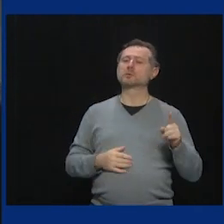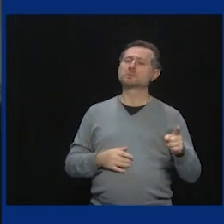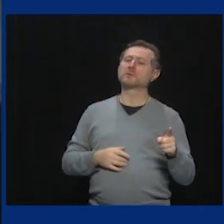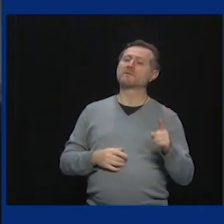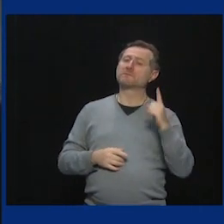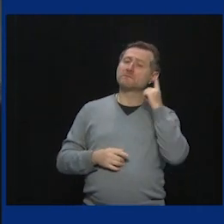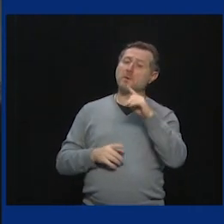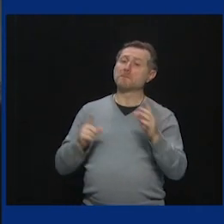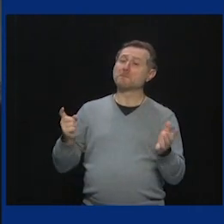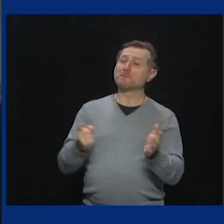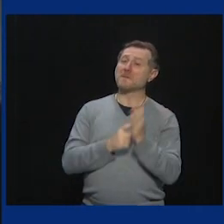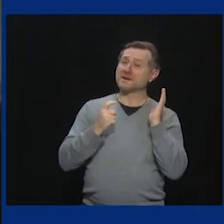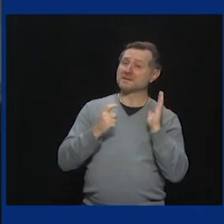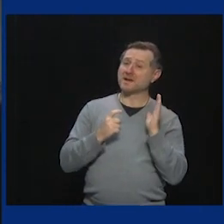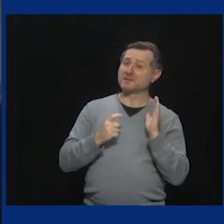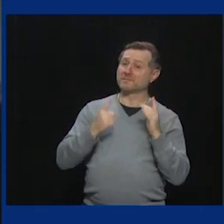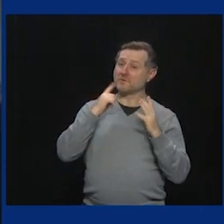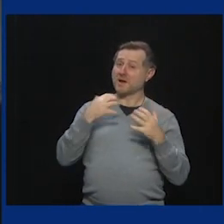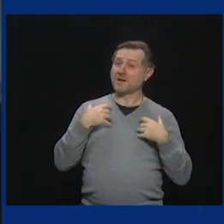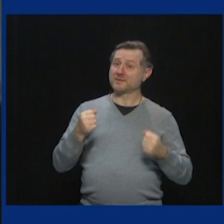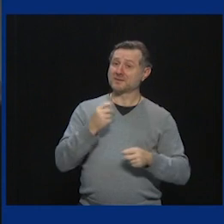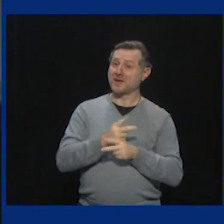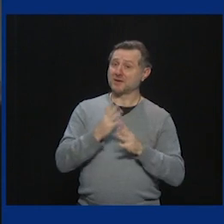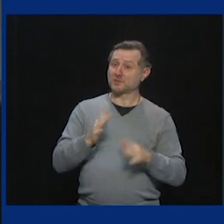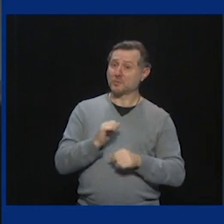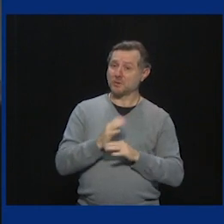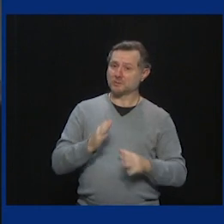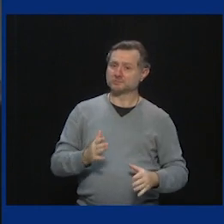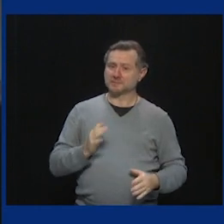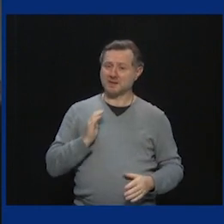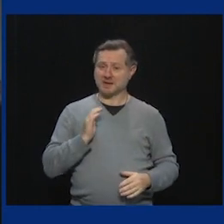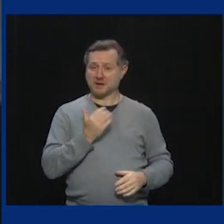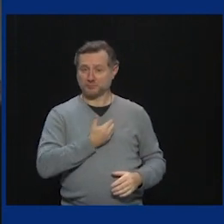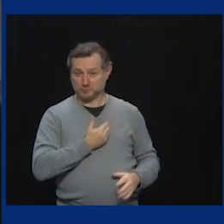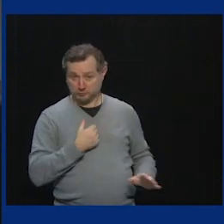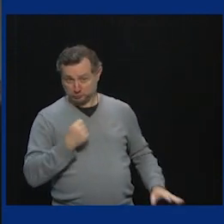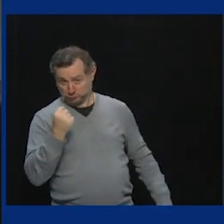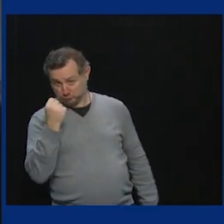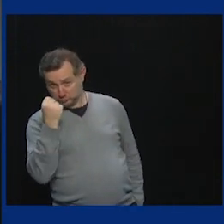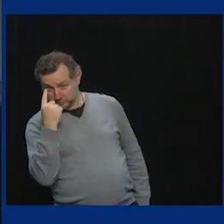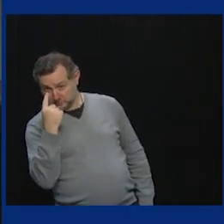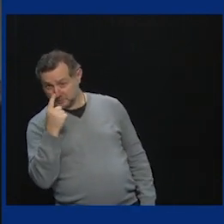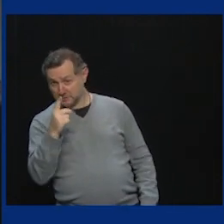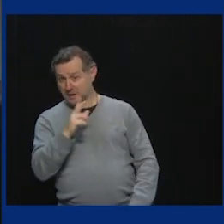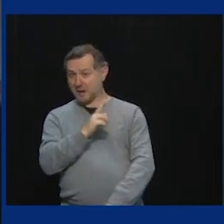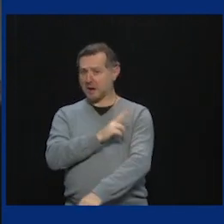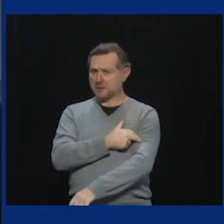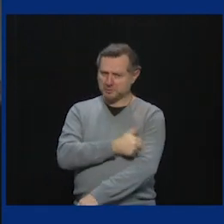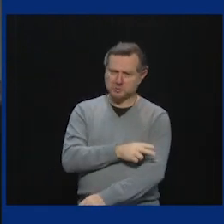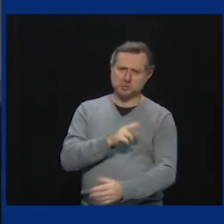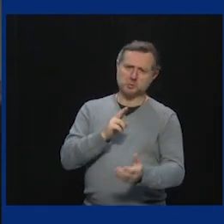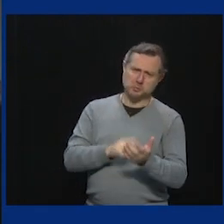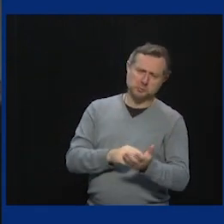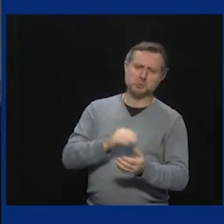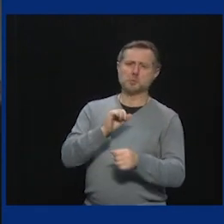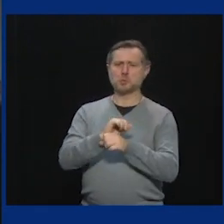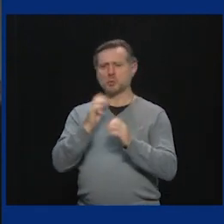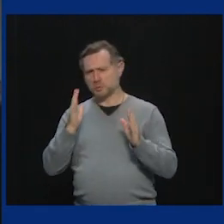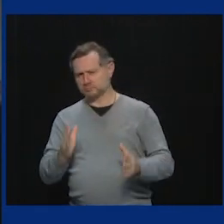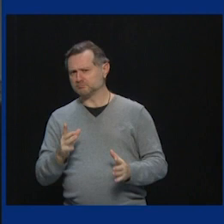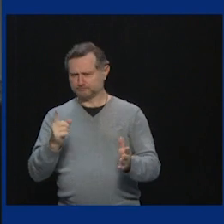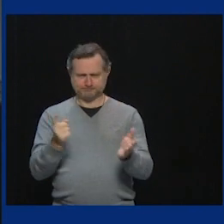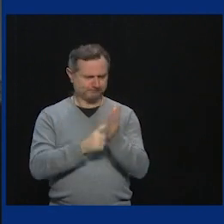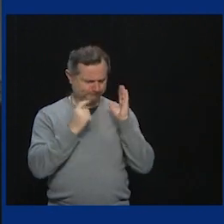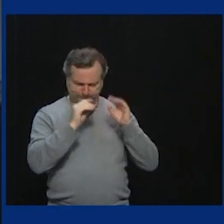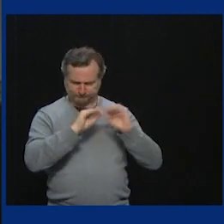the mandates for healthcare workers, our understanding is that while hospital and nursing home workers, it's a flat-out mandate. They have to